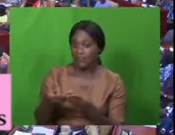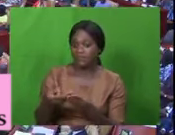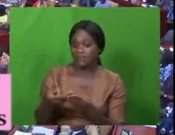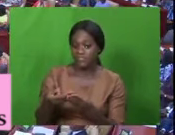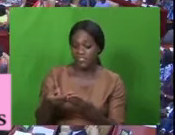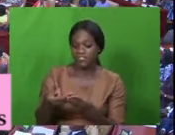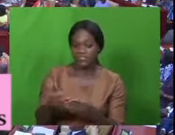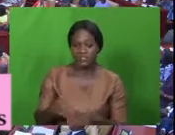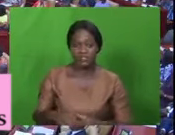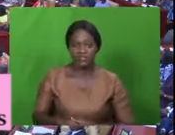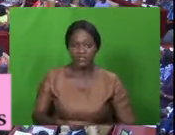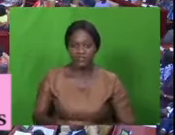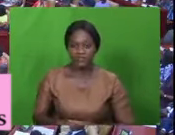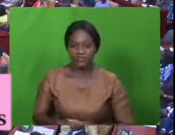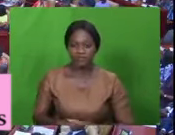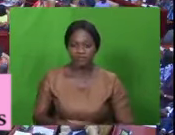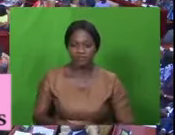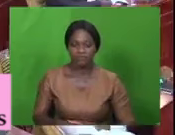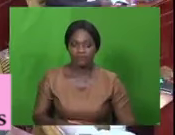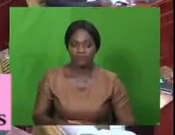The